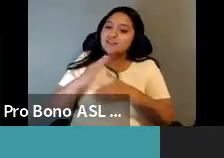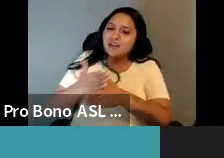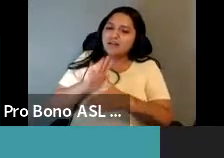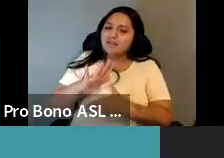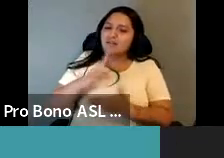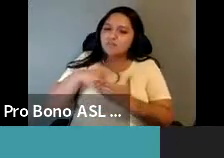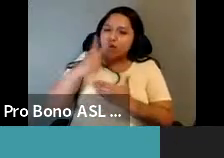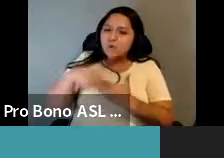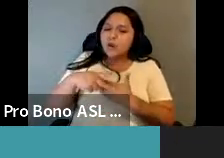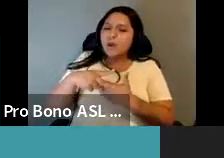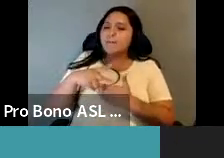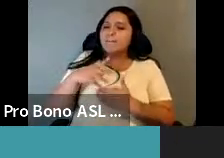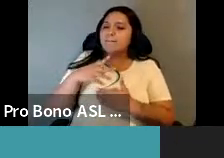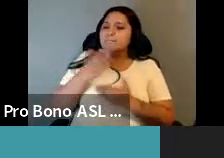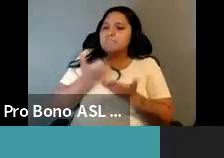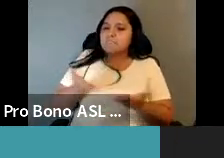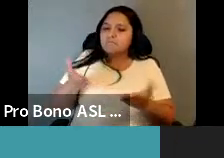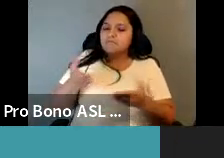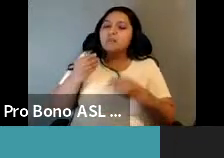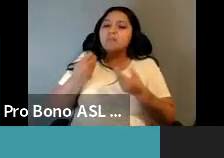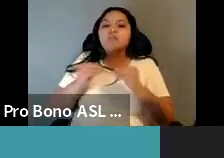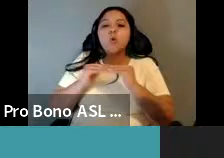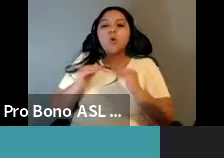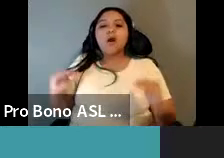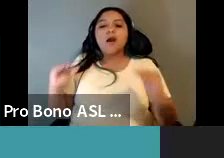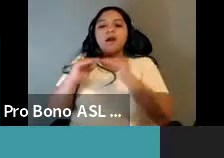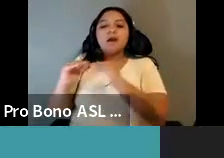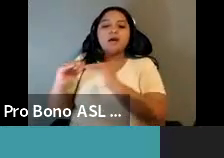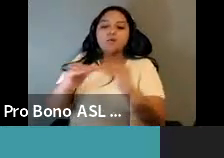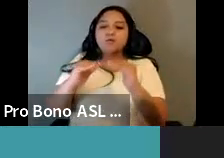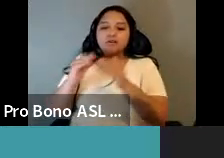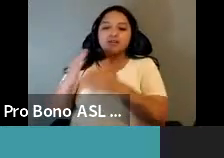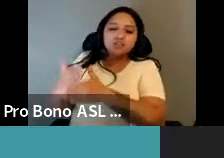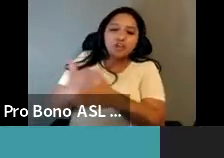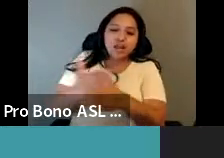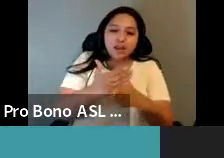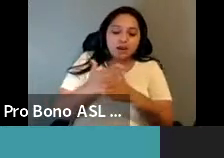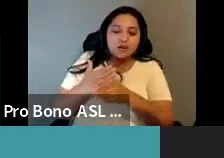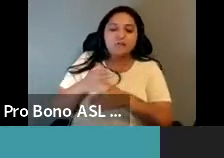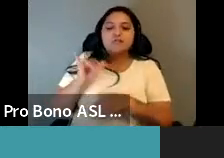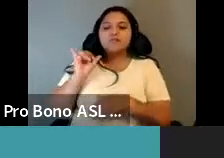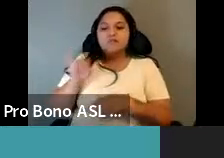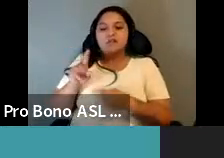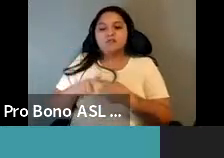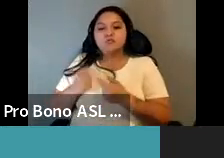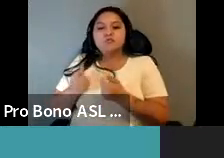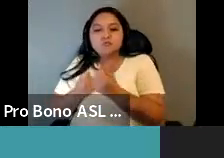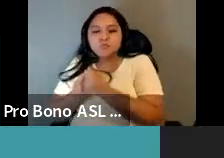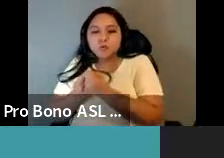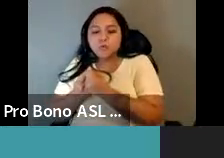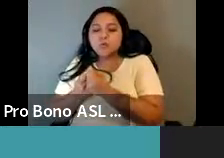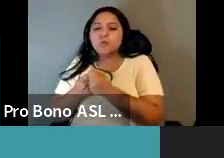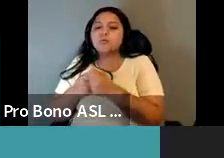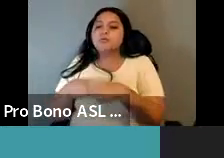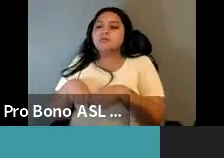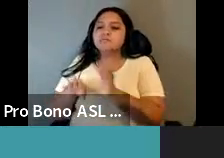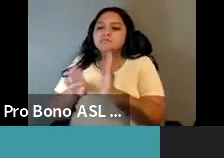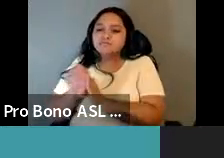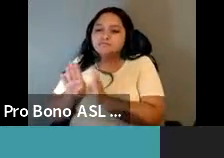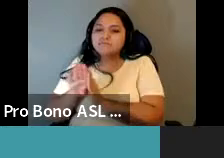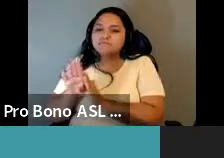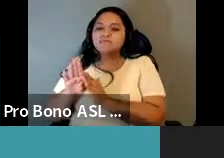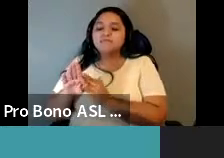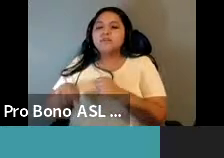more equitably. It's an opportunity to support and continue building out a cultural hub right in South